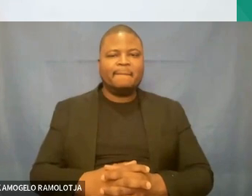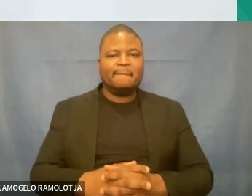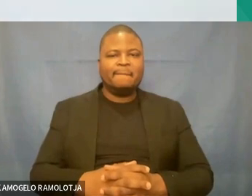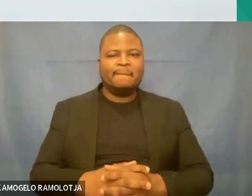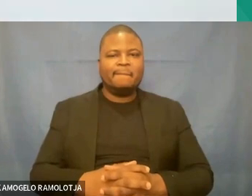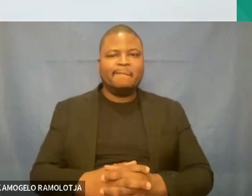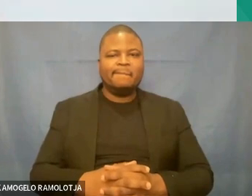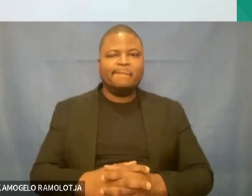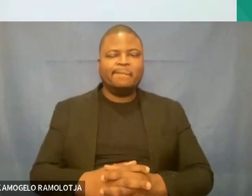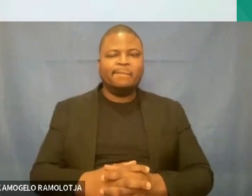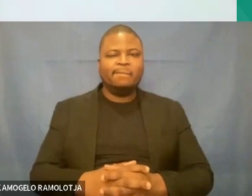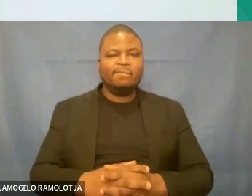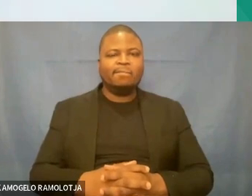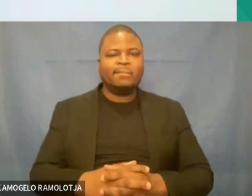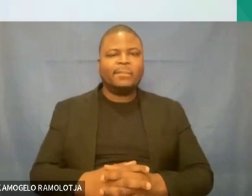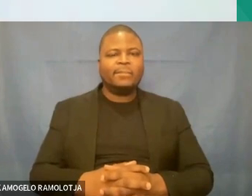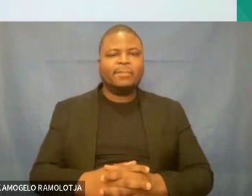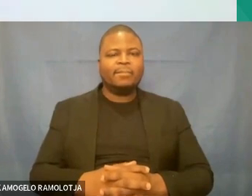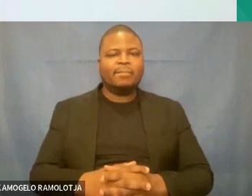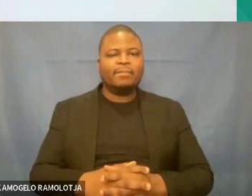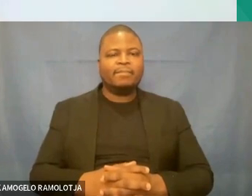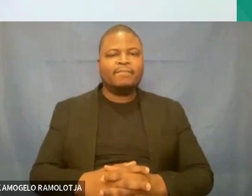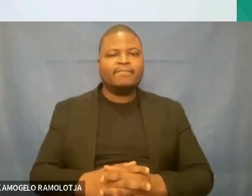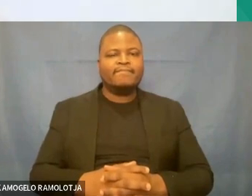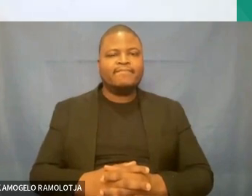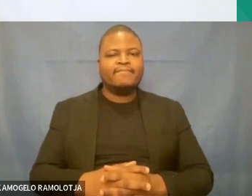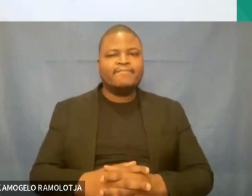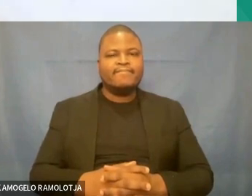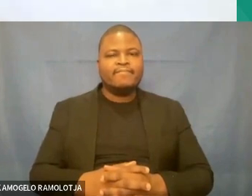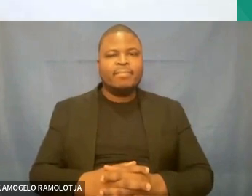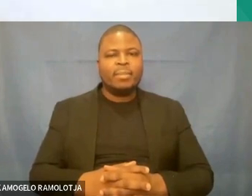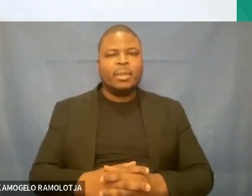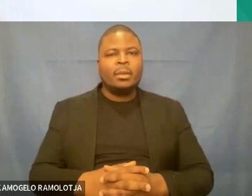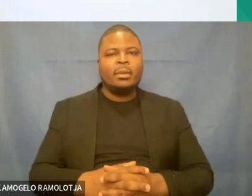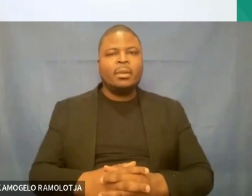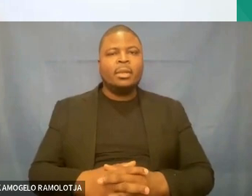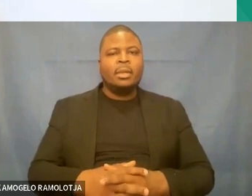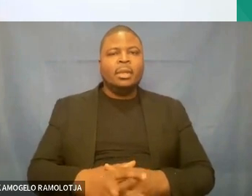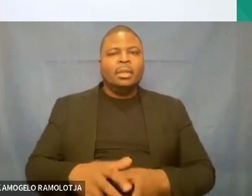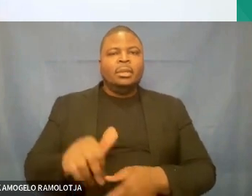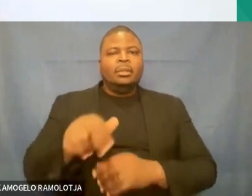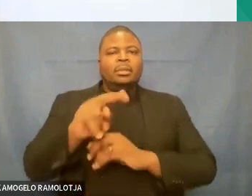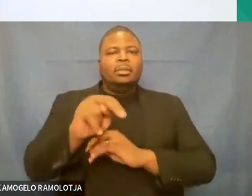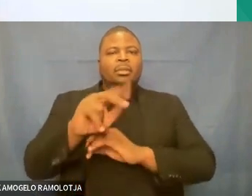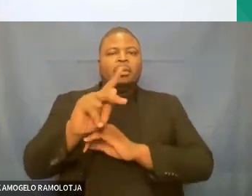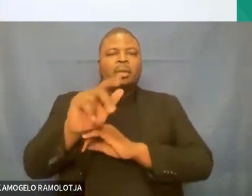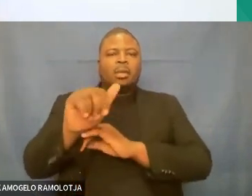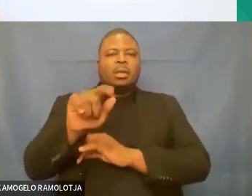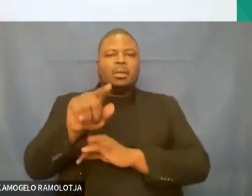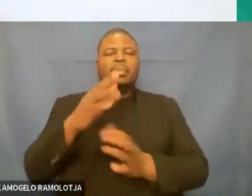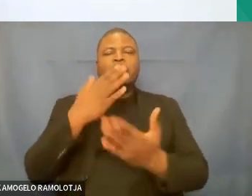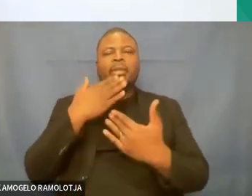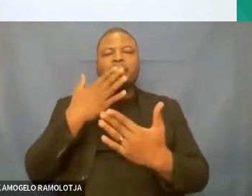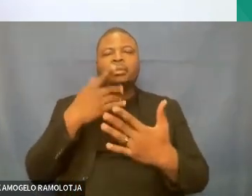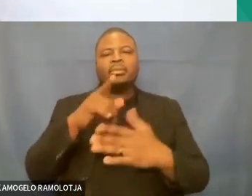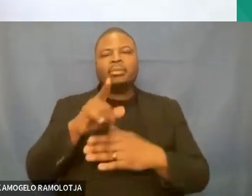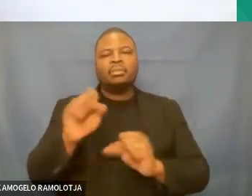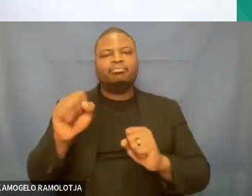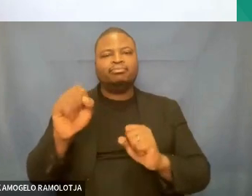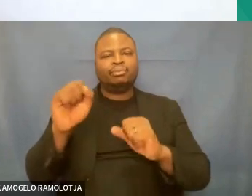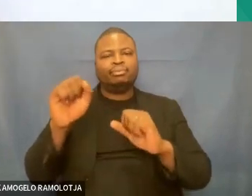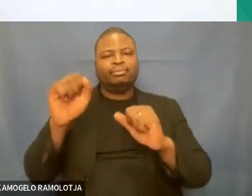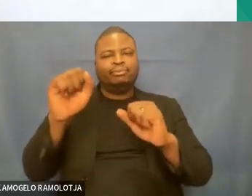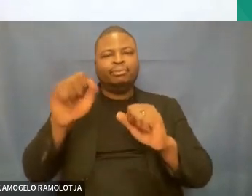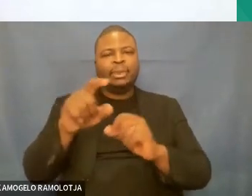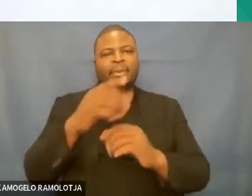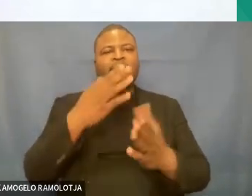Thank you so much, Anke, for that presentation. And if I may be so bold, for your